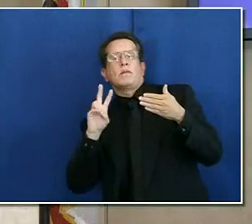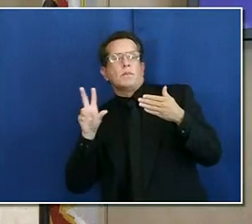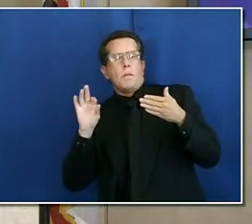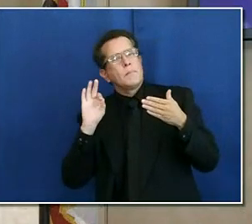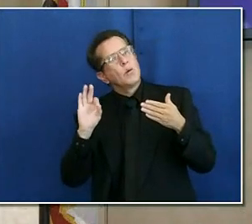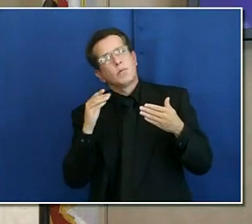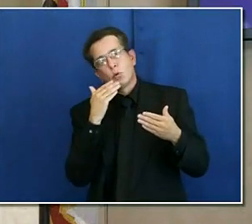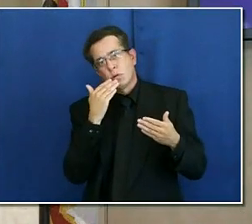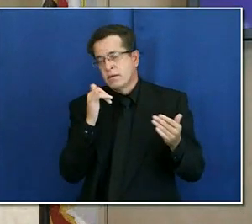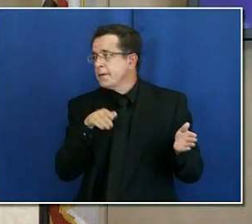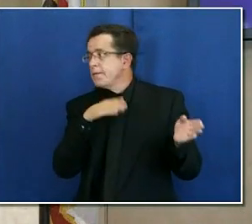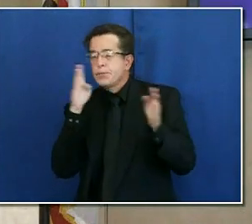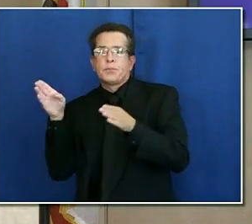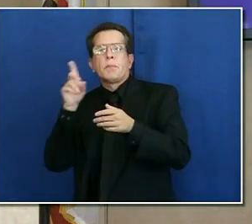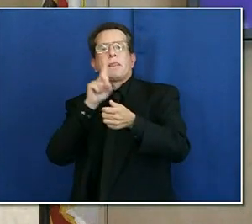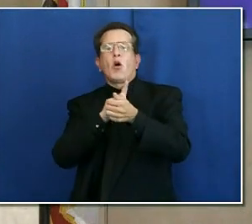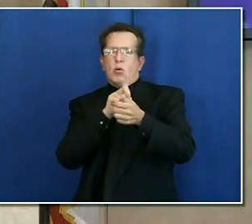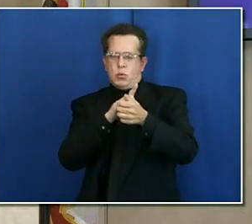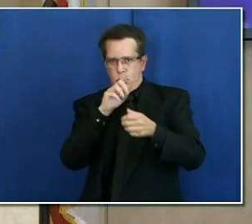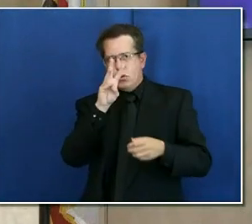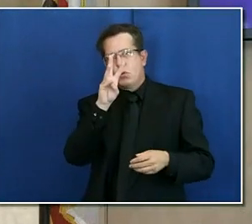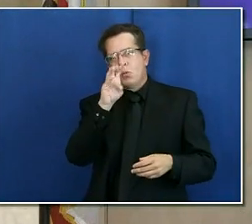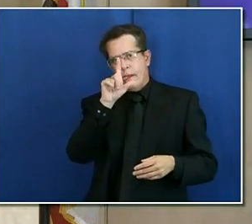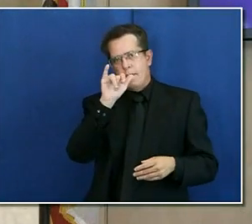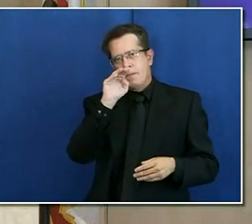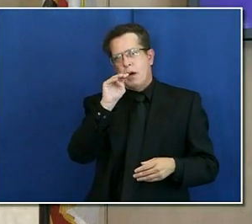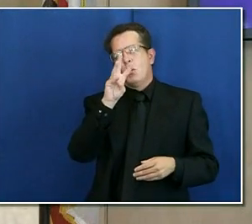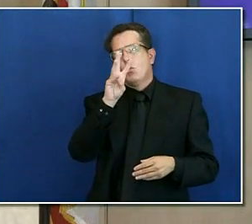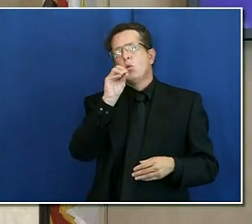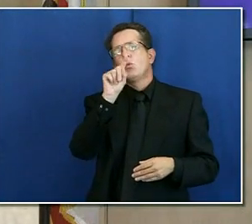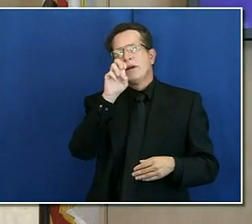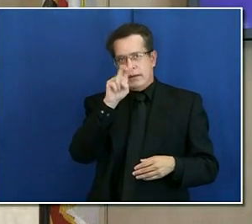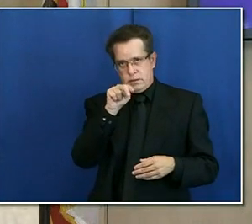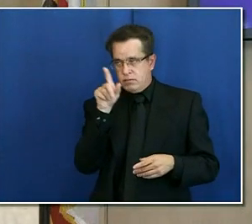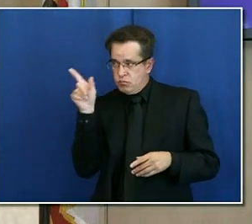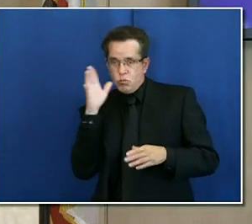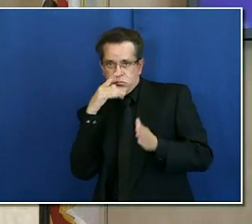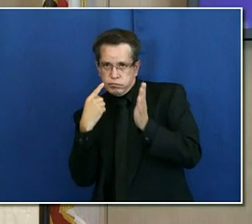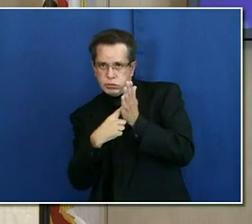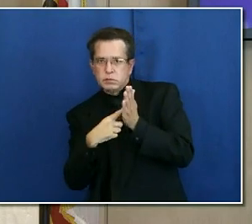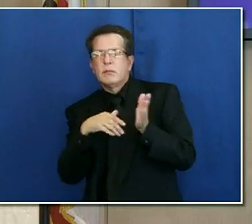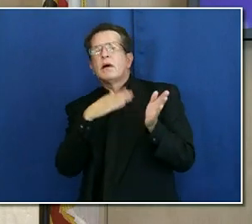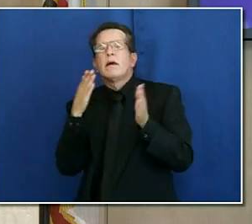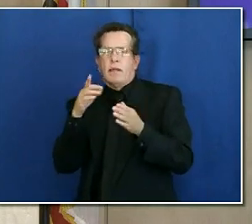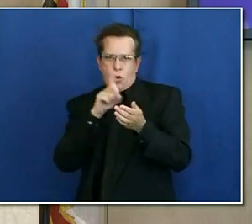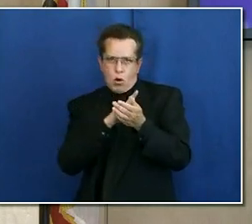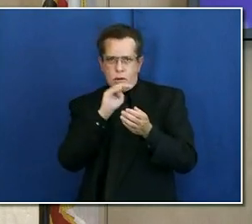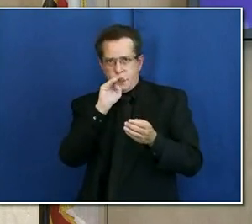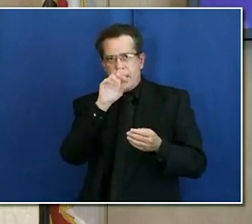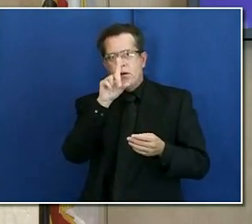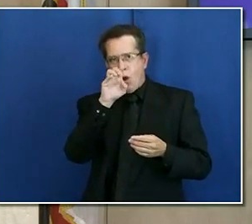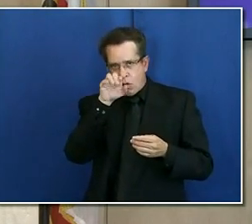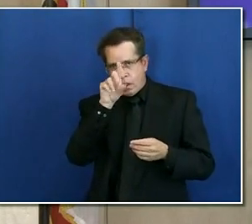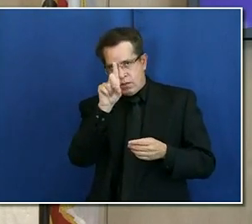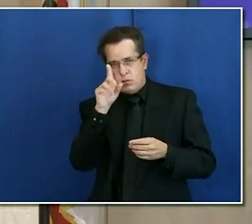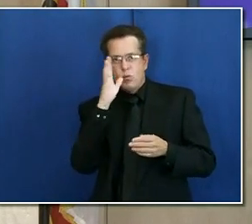Dr. Wooten for her public health officer's update, and then we'll hear from Dr. McDonald and then our San Diego State representatives.